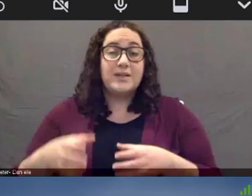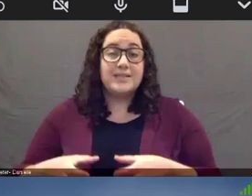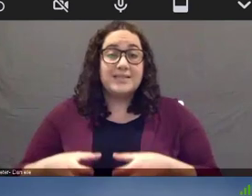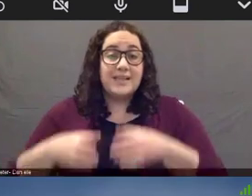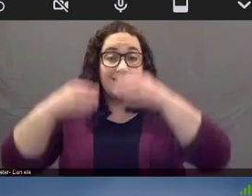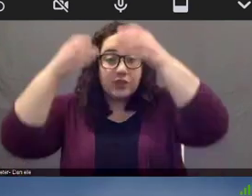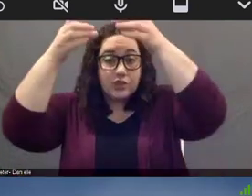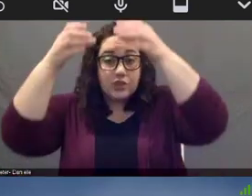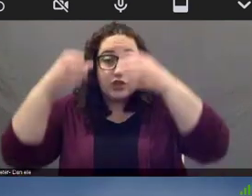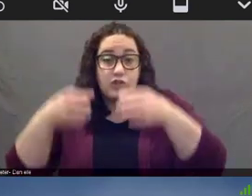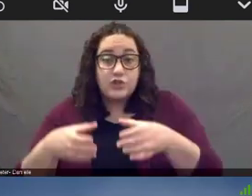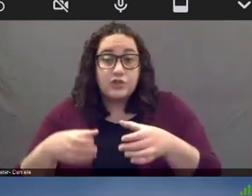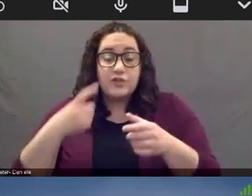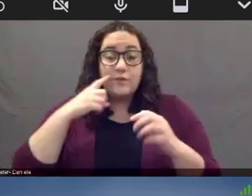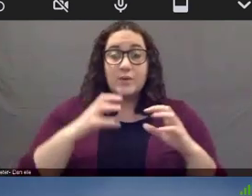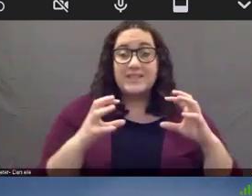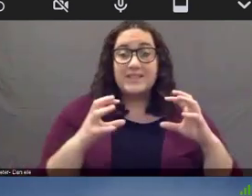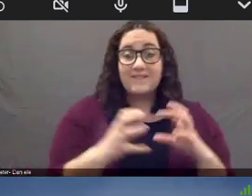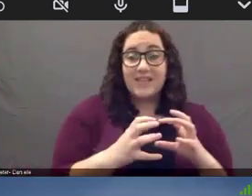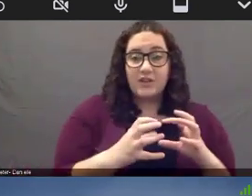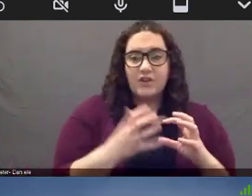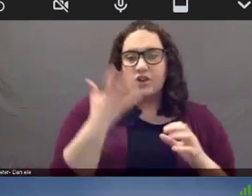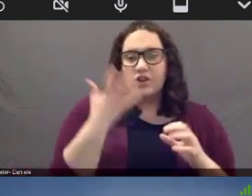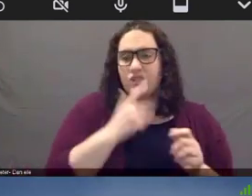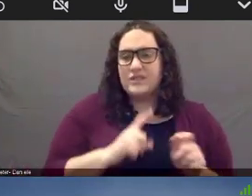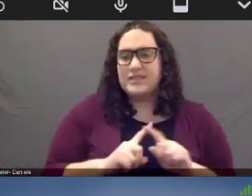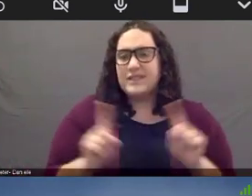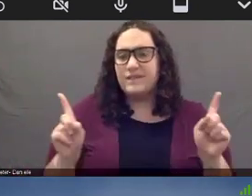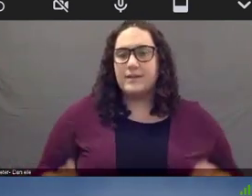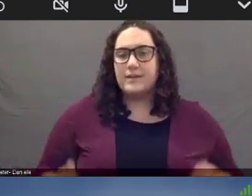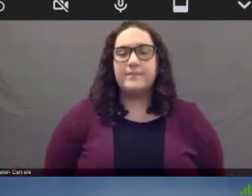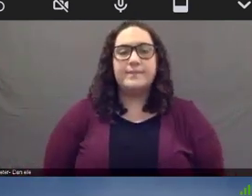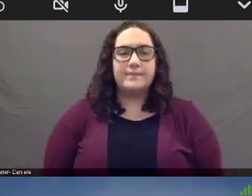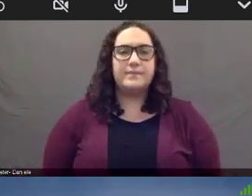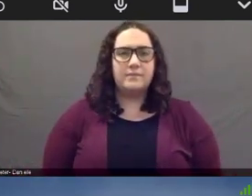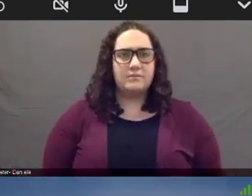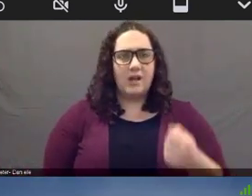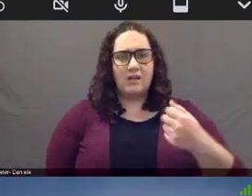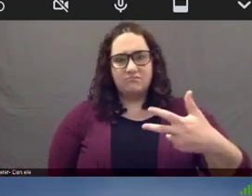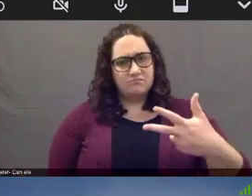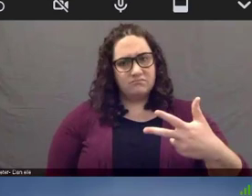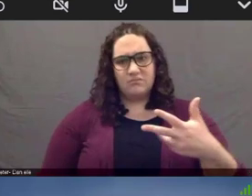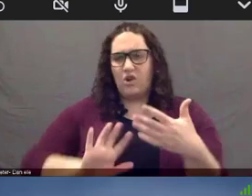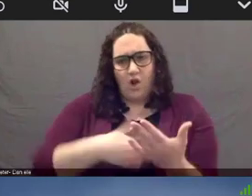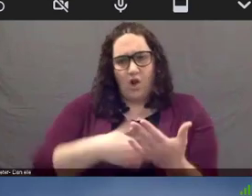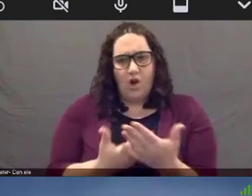first, but we can also do this with cylinders and spheres.